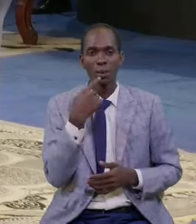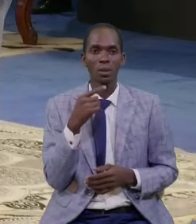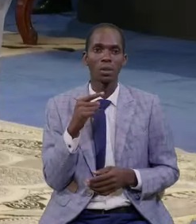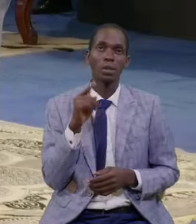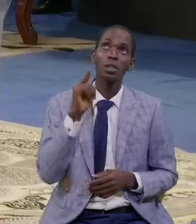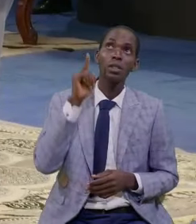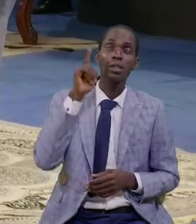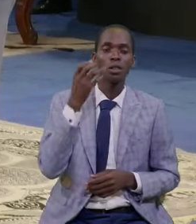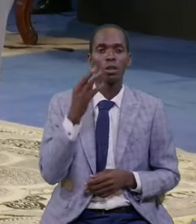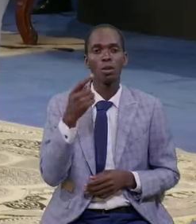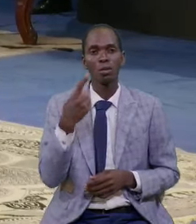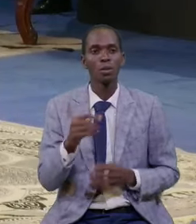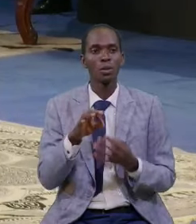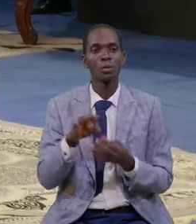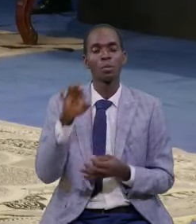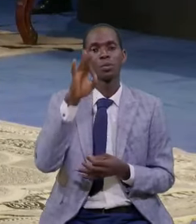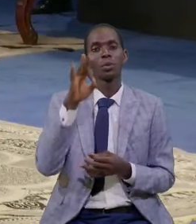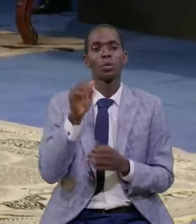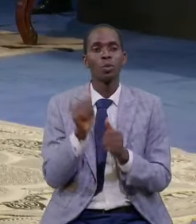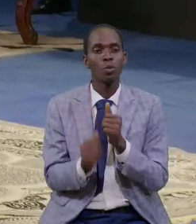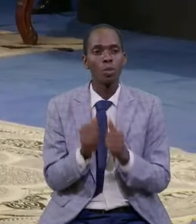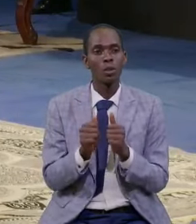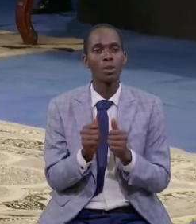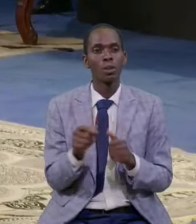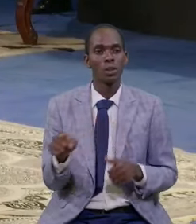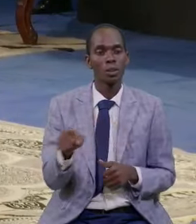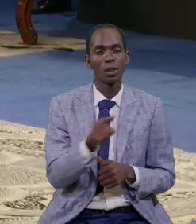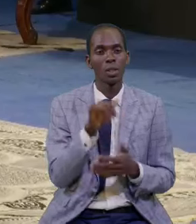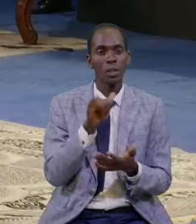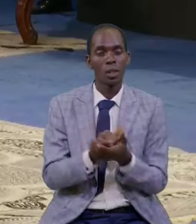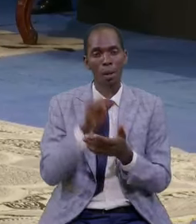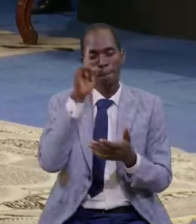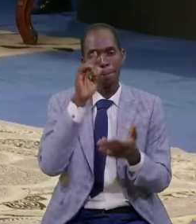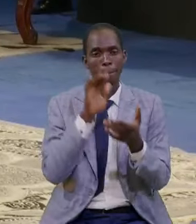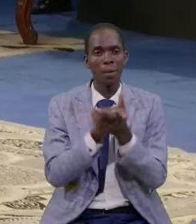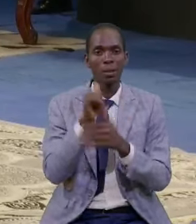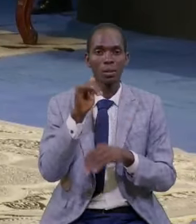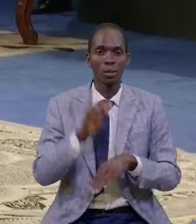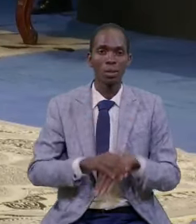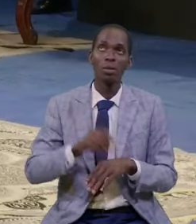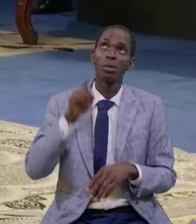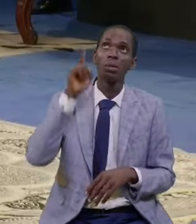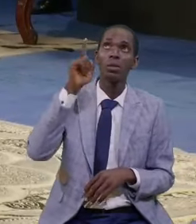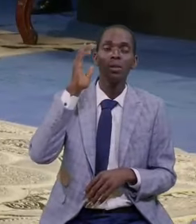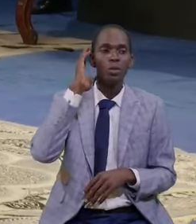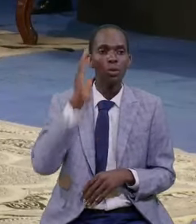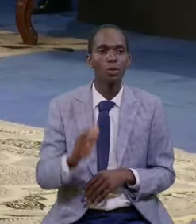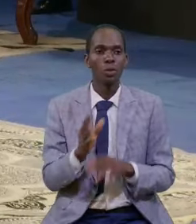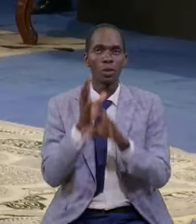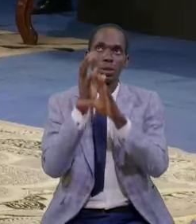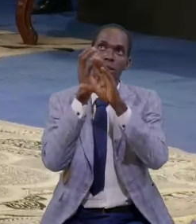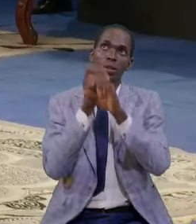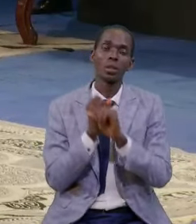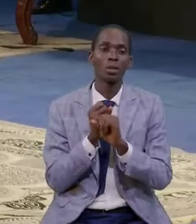the Spirit, which they that believe on him should receive. For the